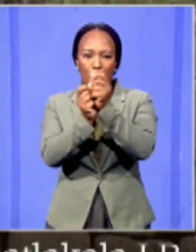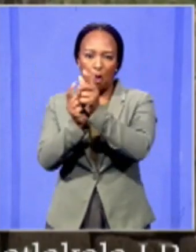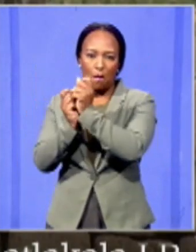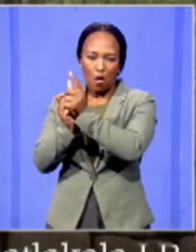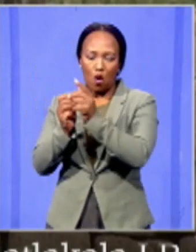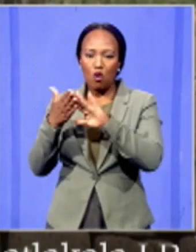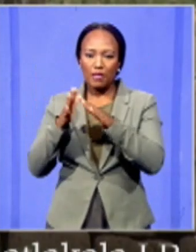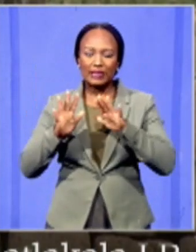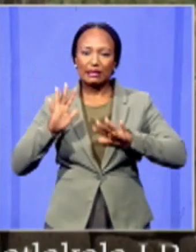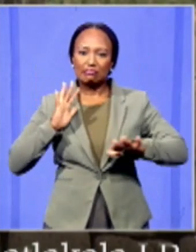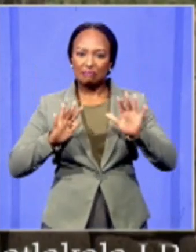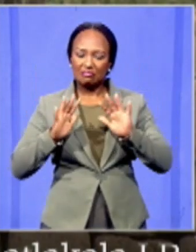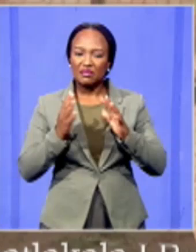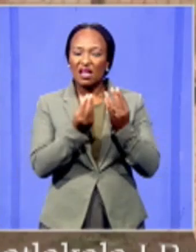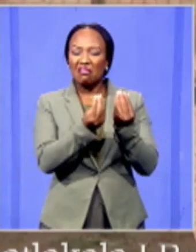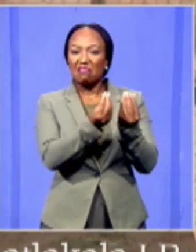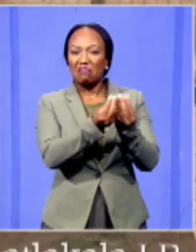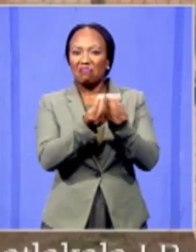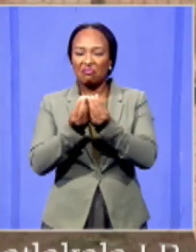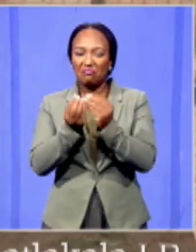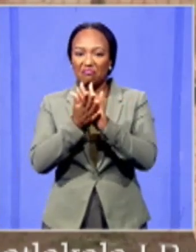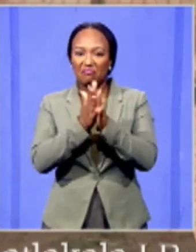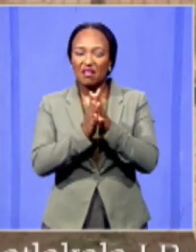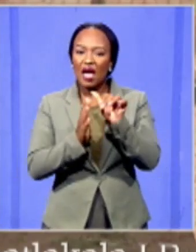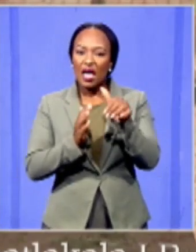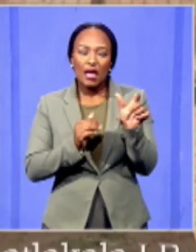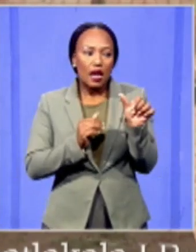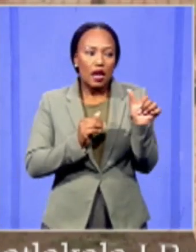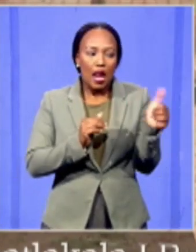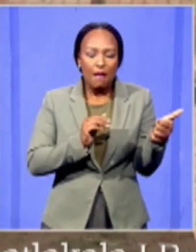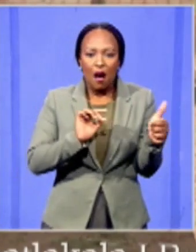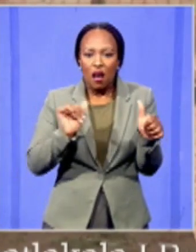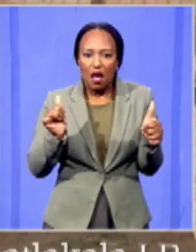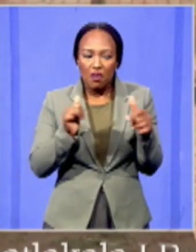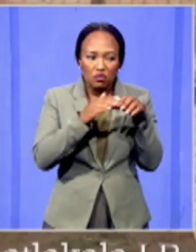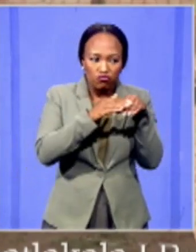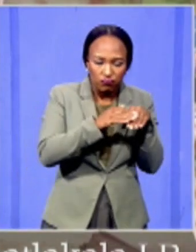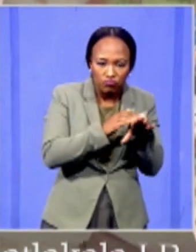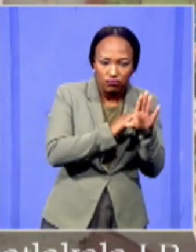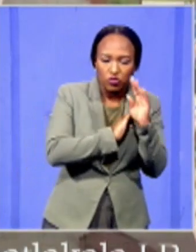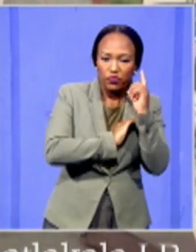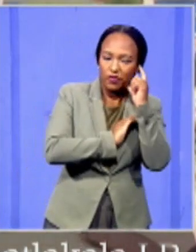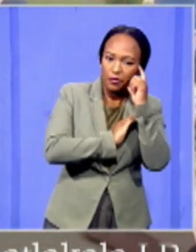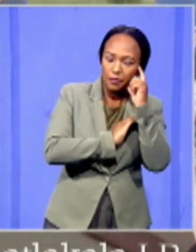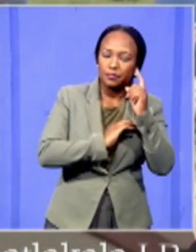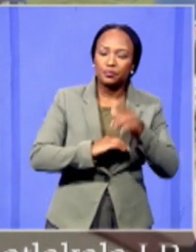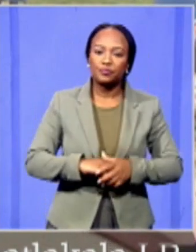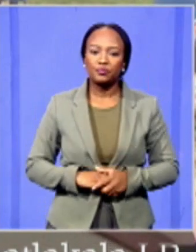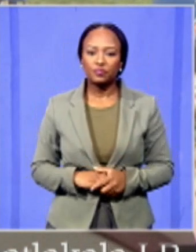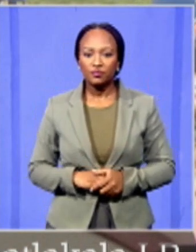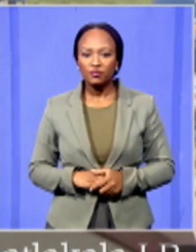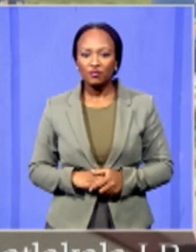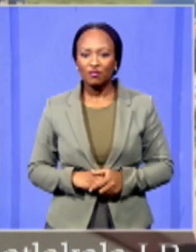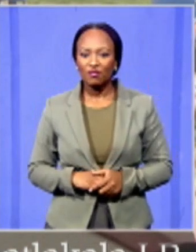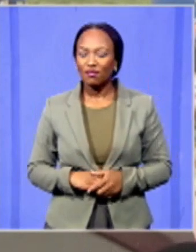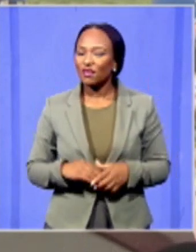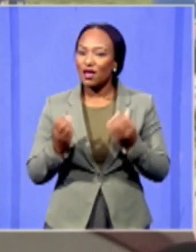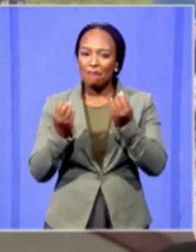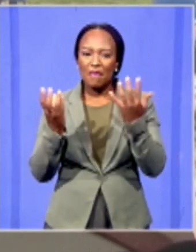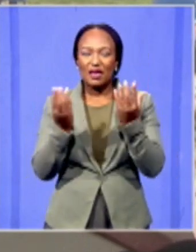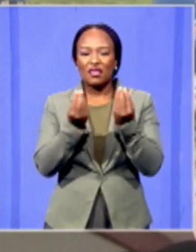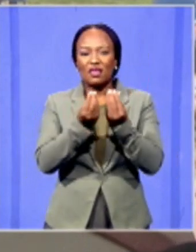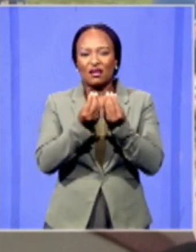ba lobile dithoto mola ba bangwe ba tšhabetše ka baagišaneng go lota hlogo metsi. Ba re latlhetswe ke dilo tše dintšhi